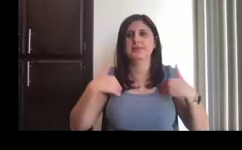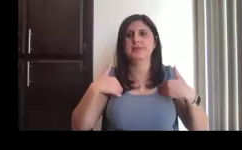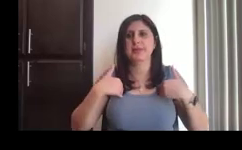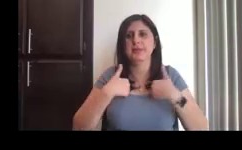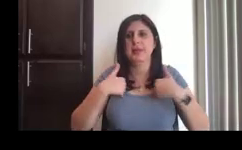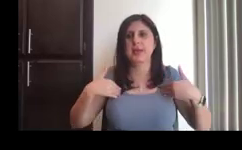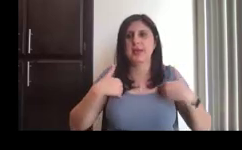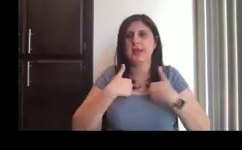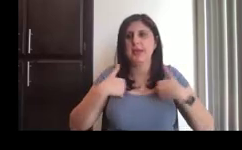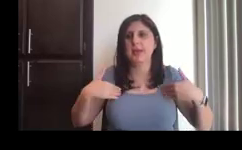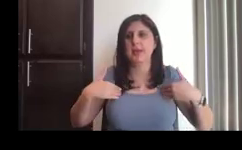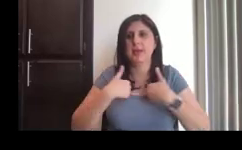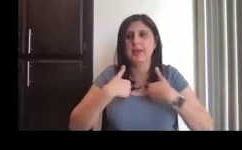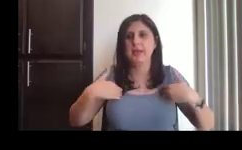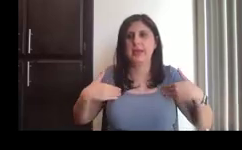Animal.